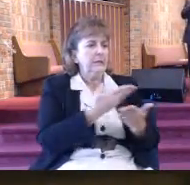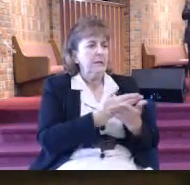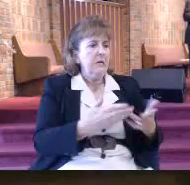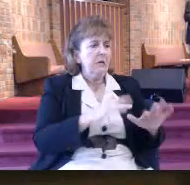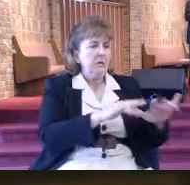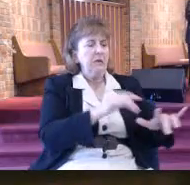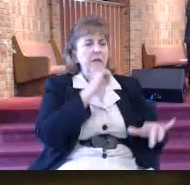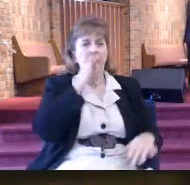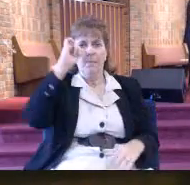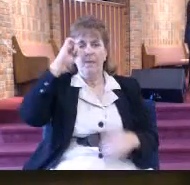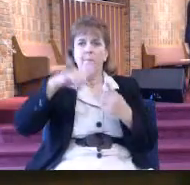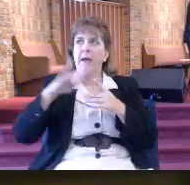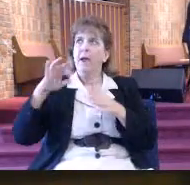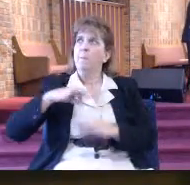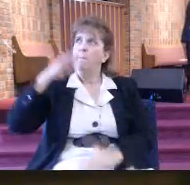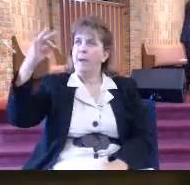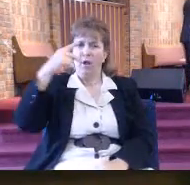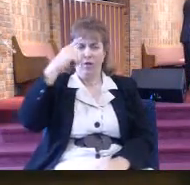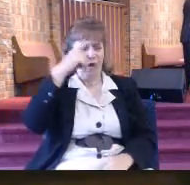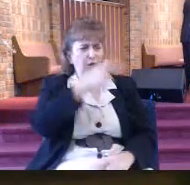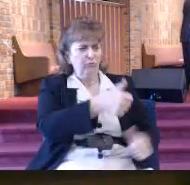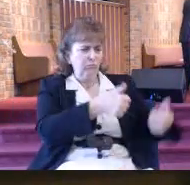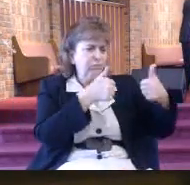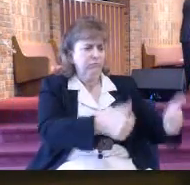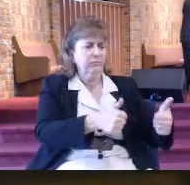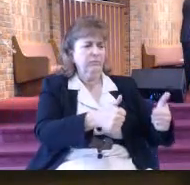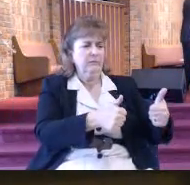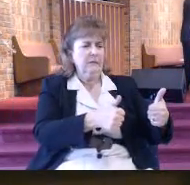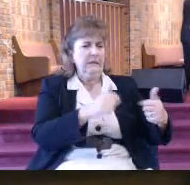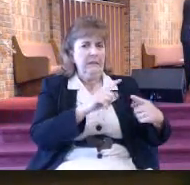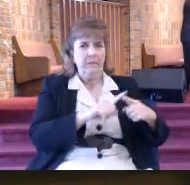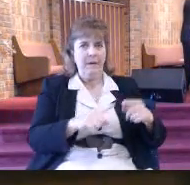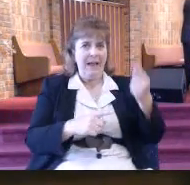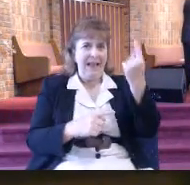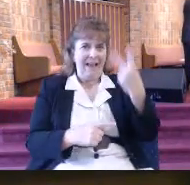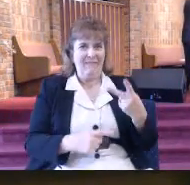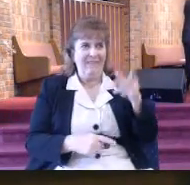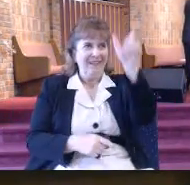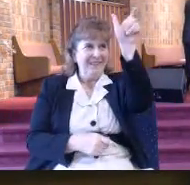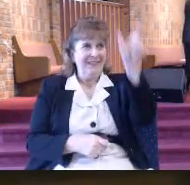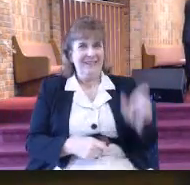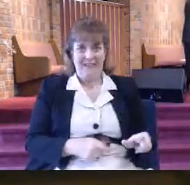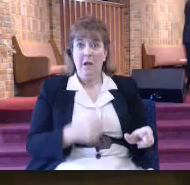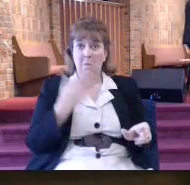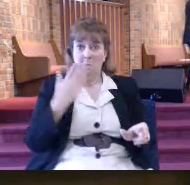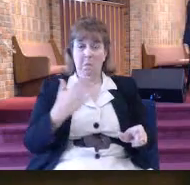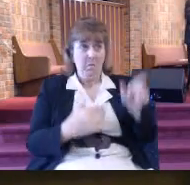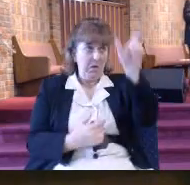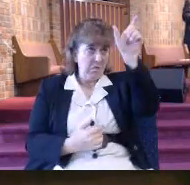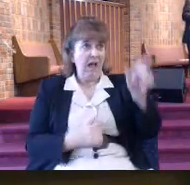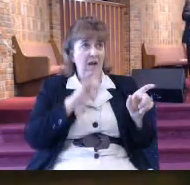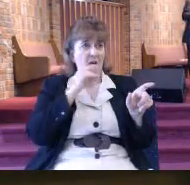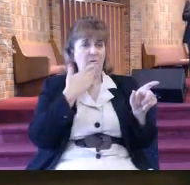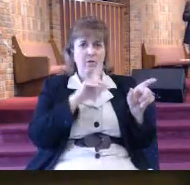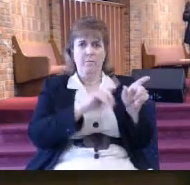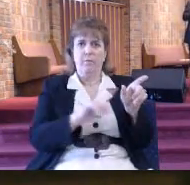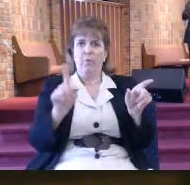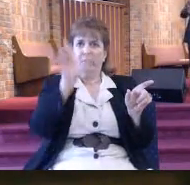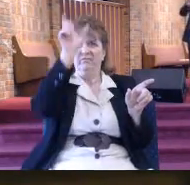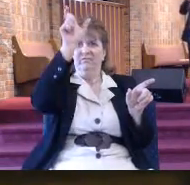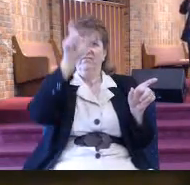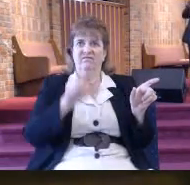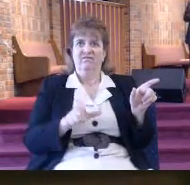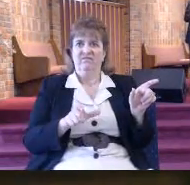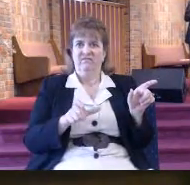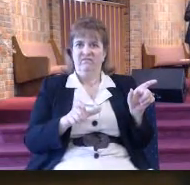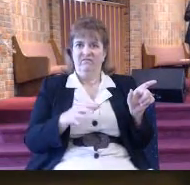He thought his balance sheet was in good shape, but it was only half good. The material side may have been in pretty good shape, but his spiritual side was